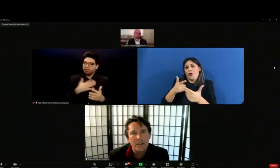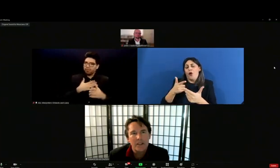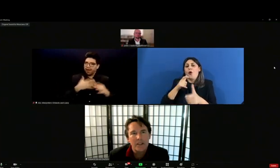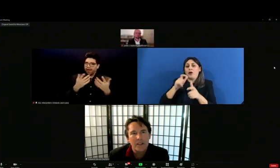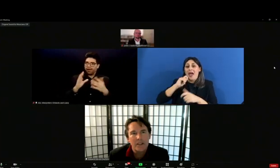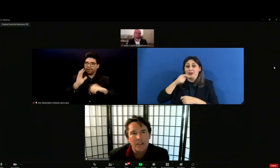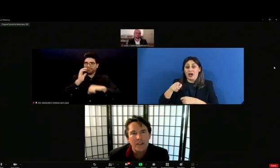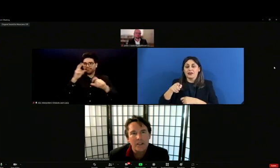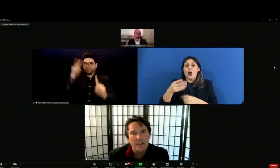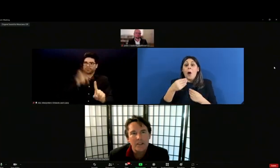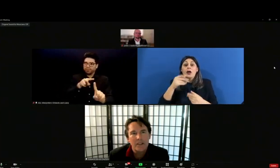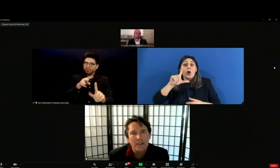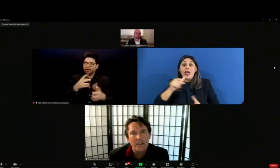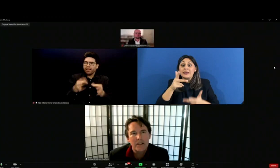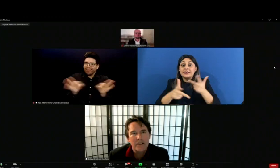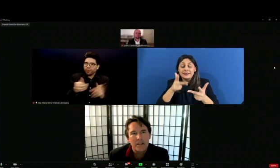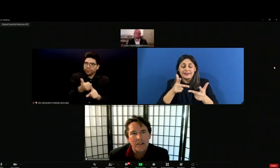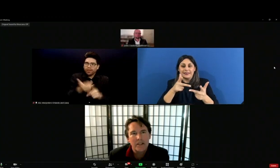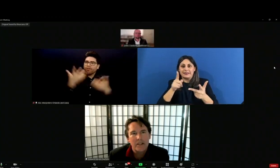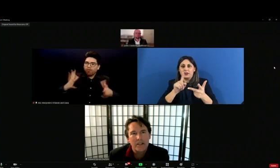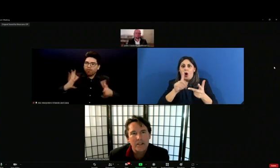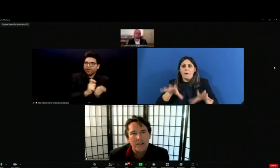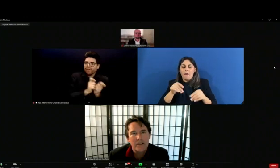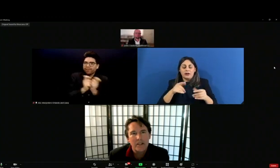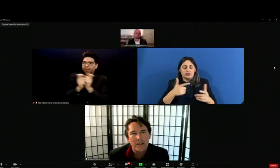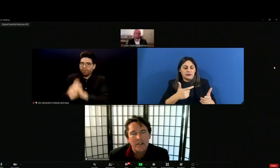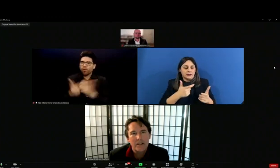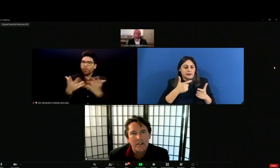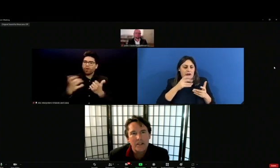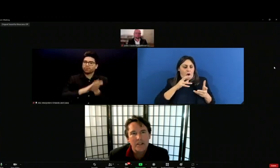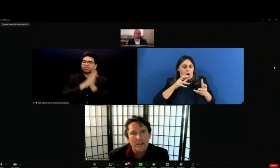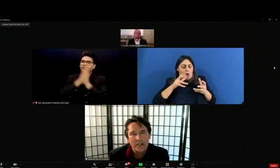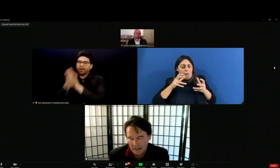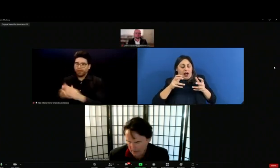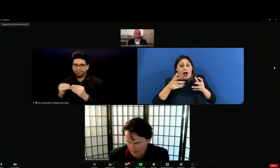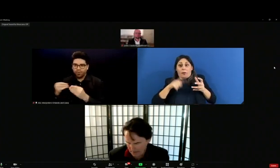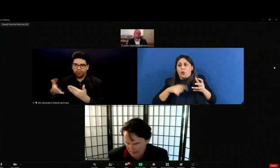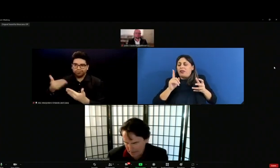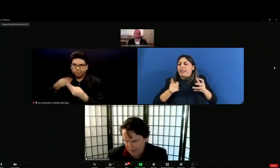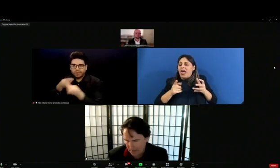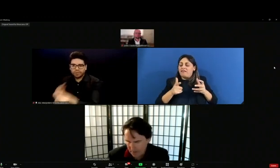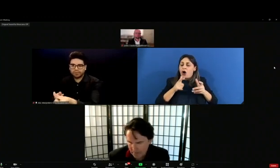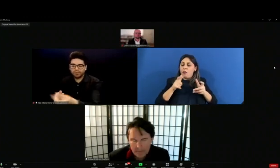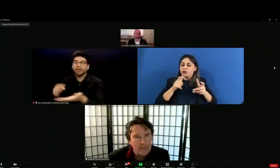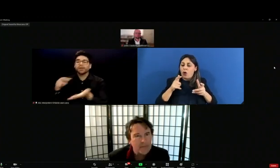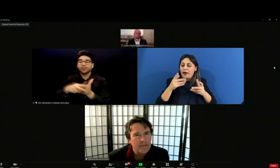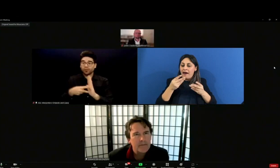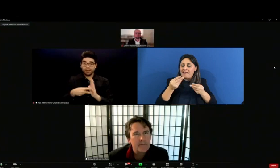the structures that we, assuming that structures that we would find in Italian Sign Language under pressure when the signers